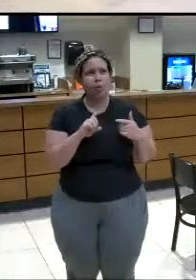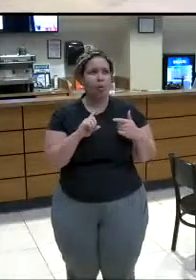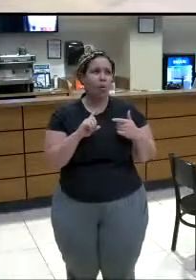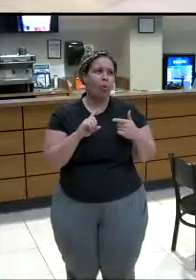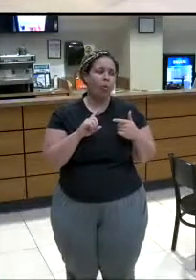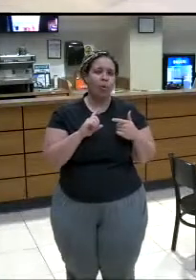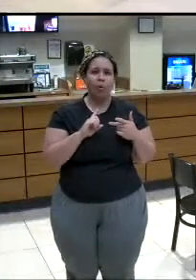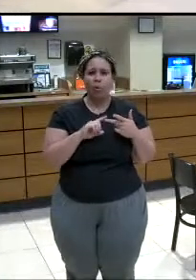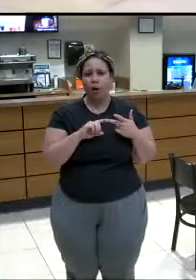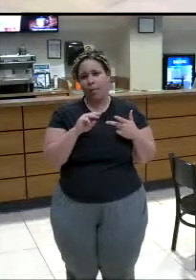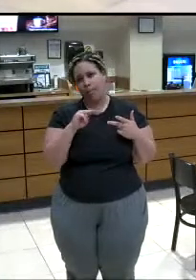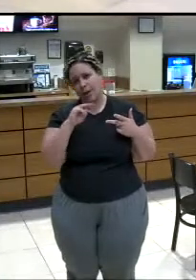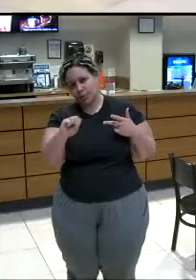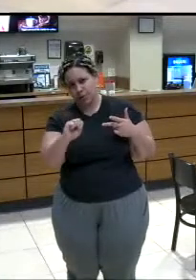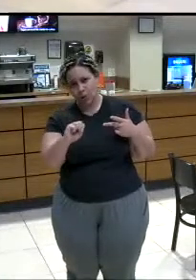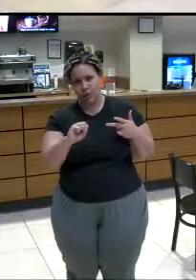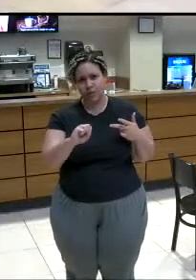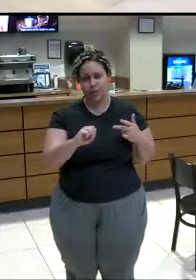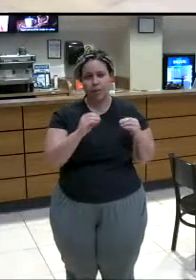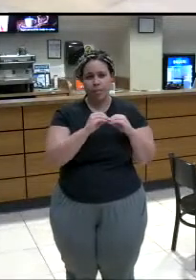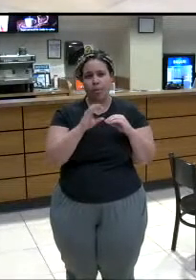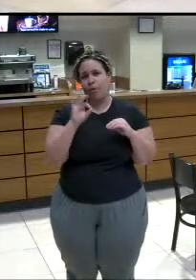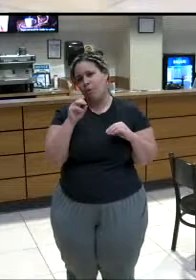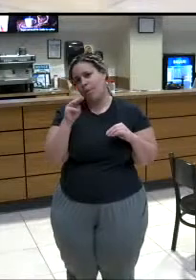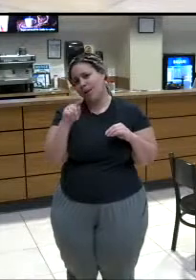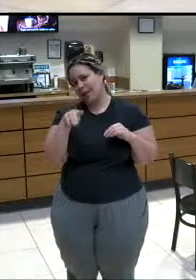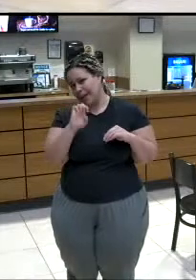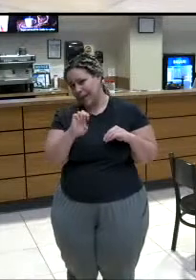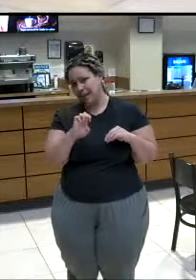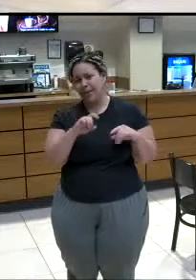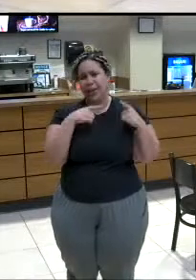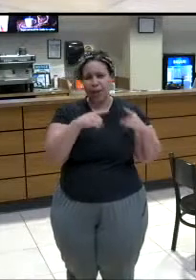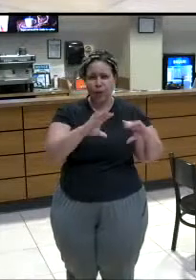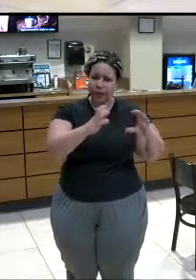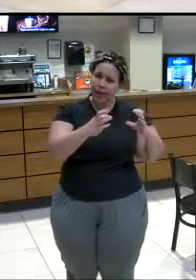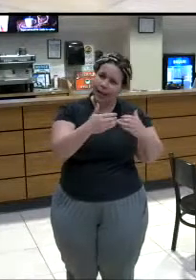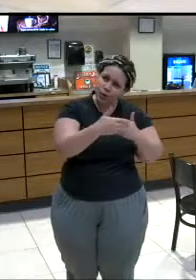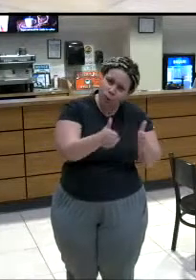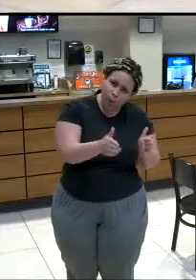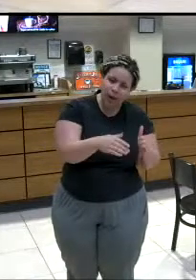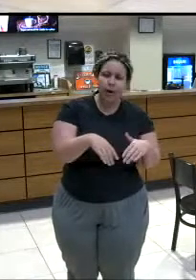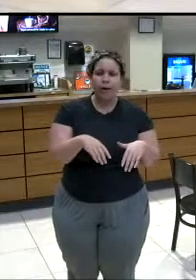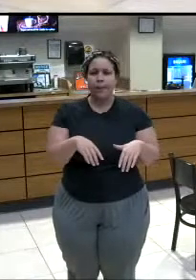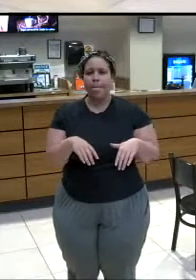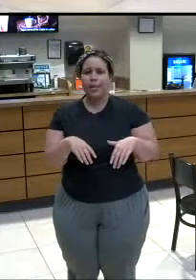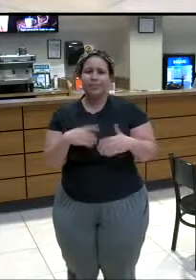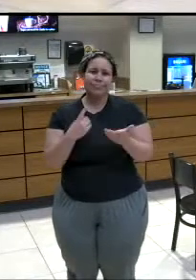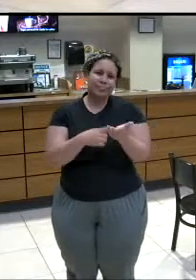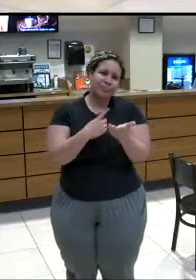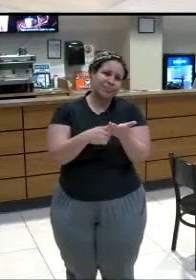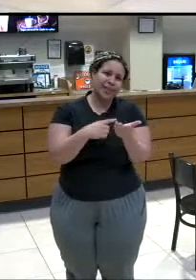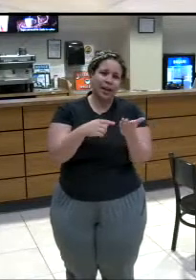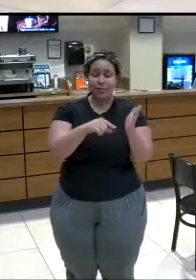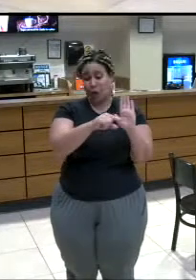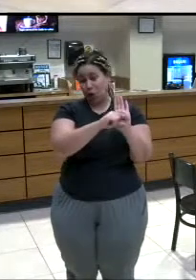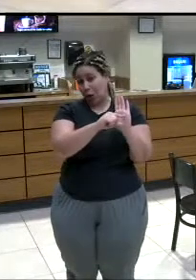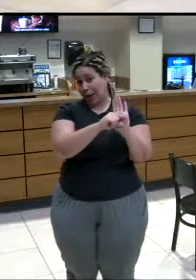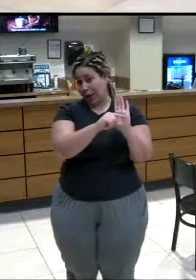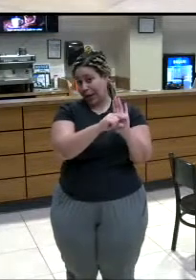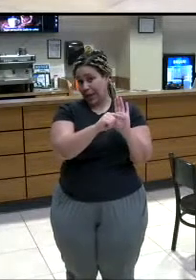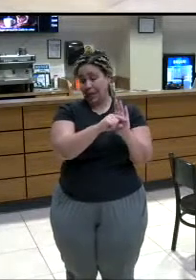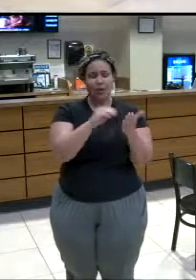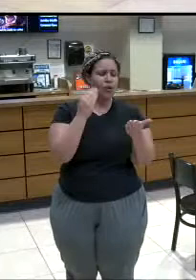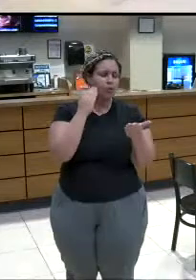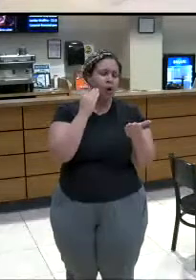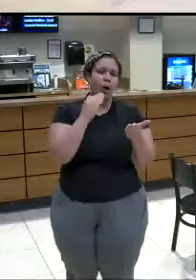milestones, but more formative assessments that teachers give in the classroom. And I think that sometimes grades are about completion